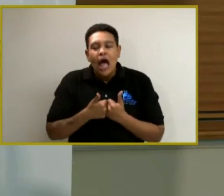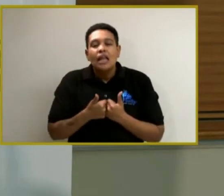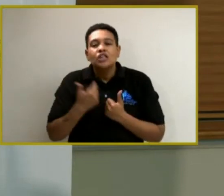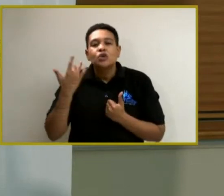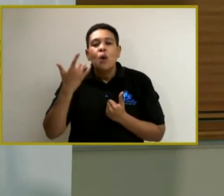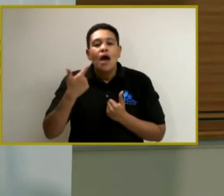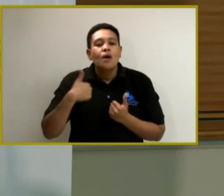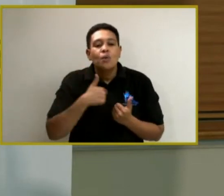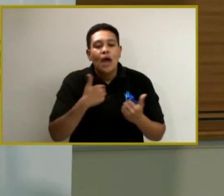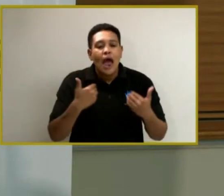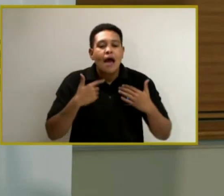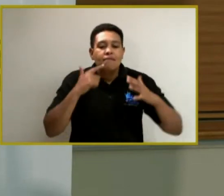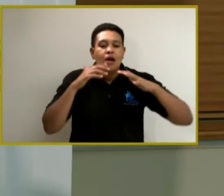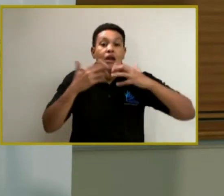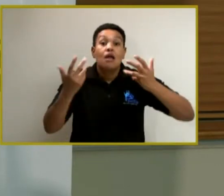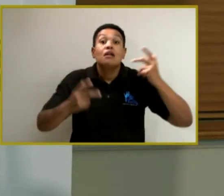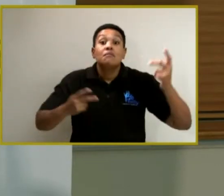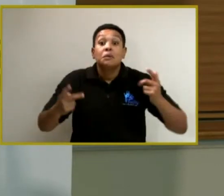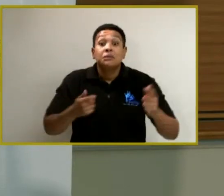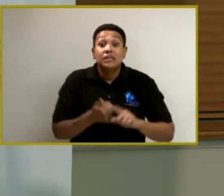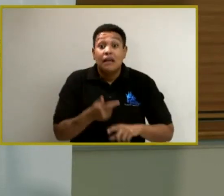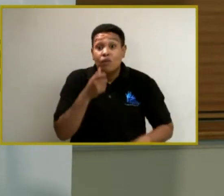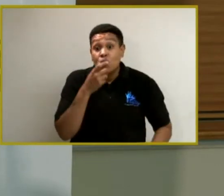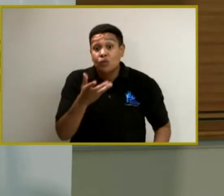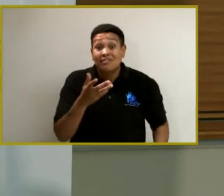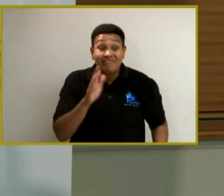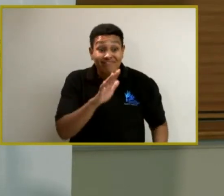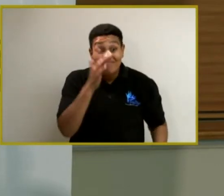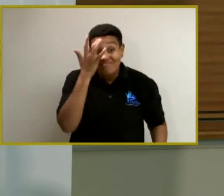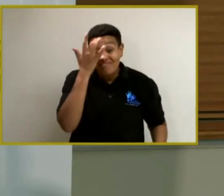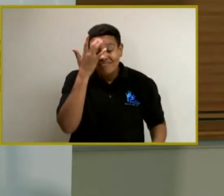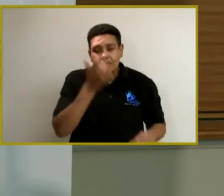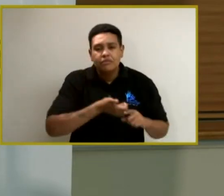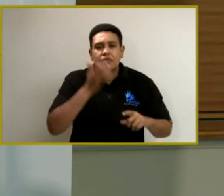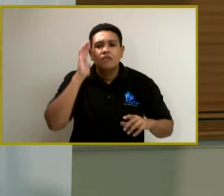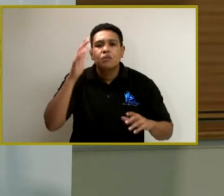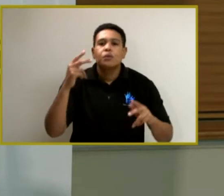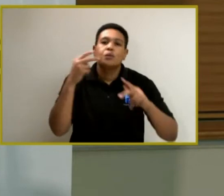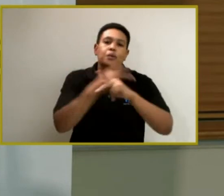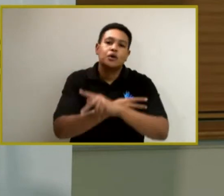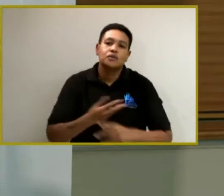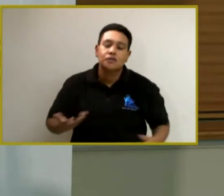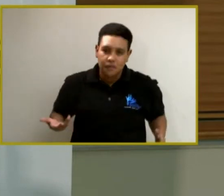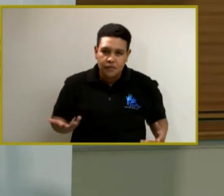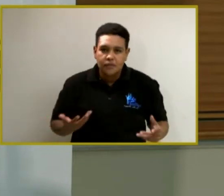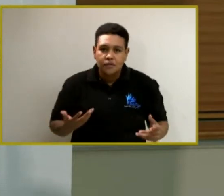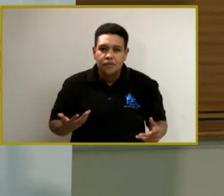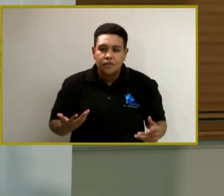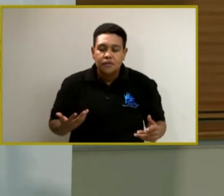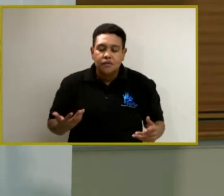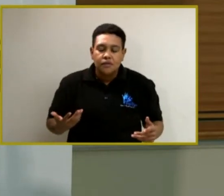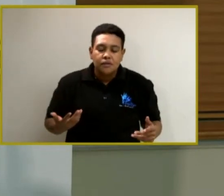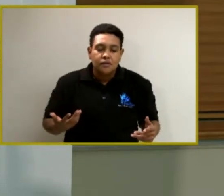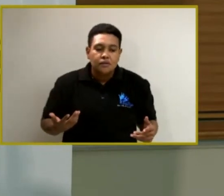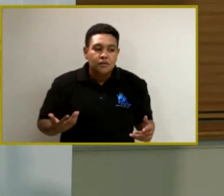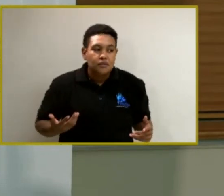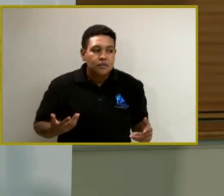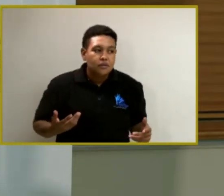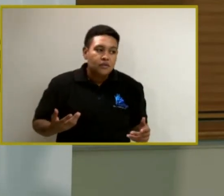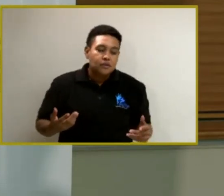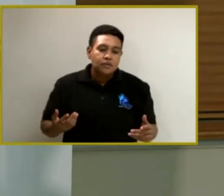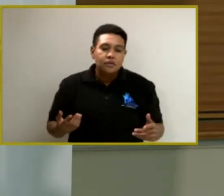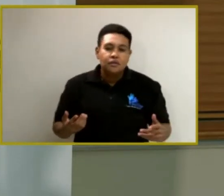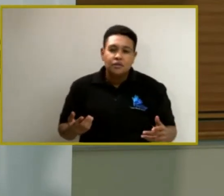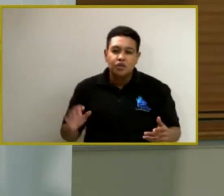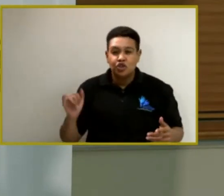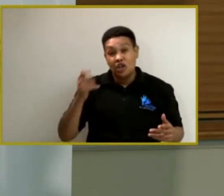because we have a lot of persons who their illnesses will get worse. And, you know, just because